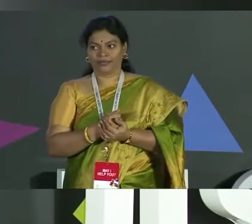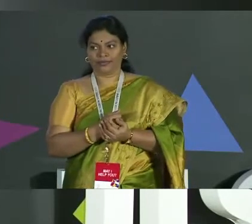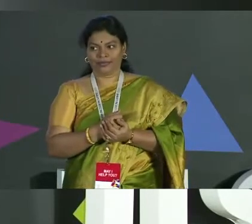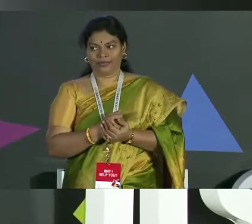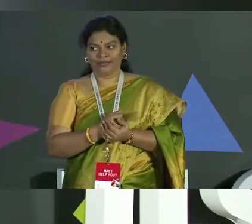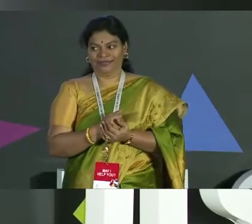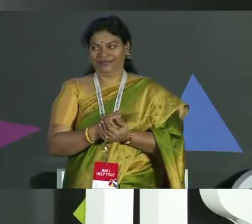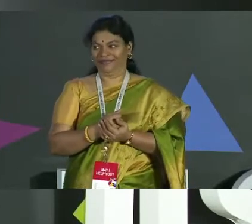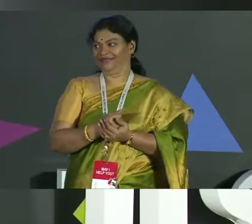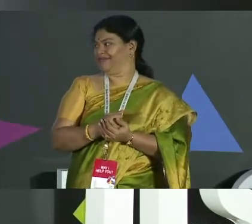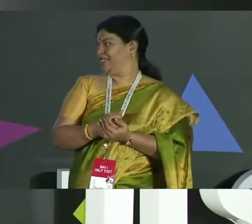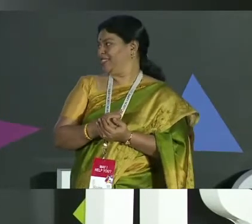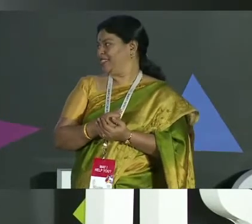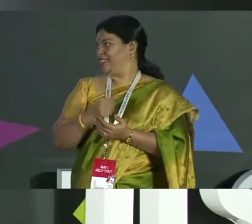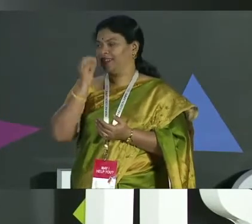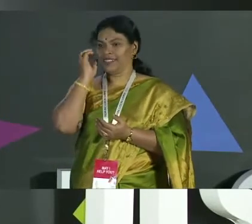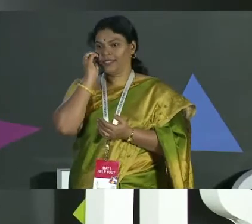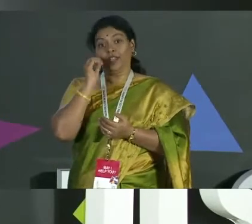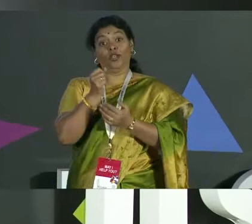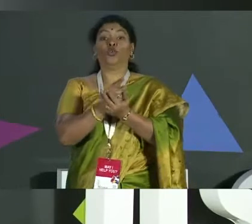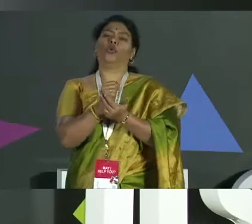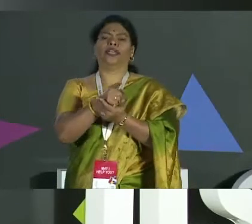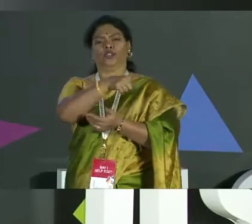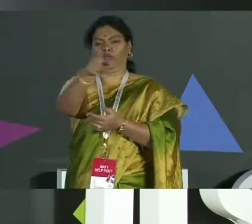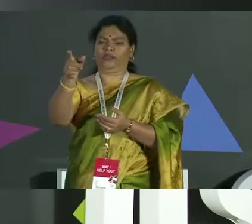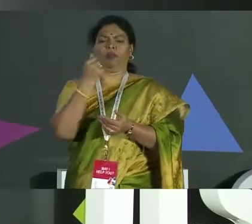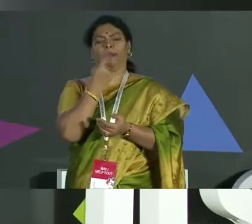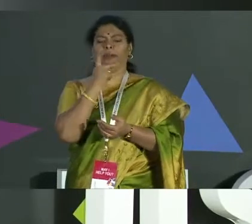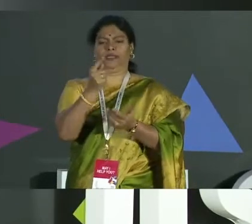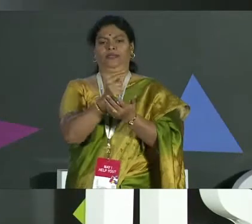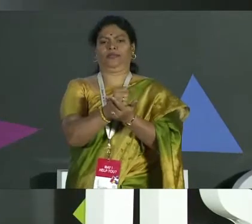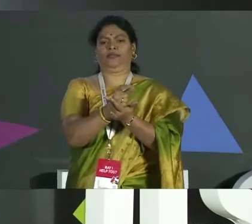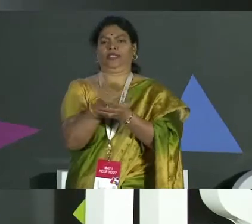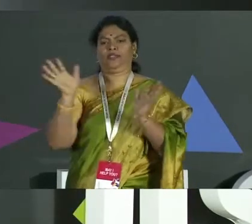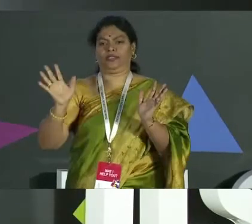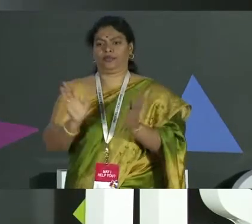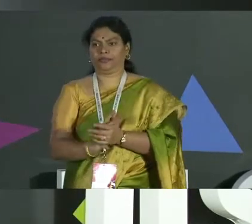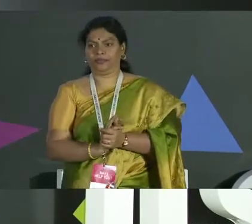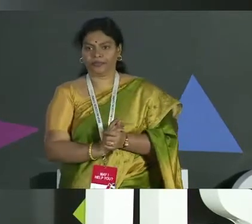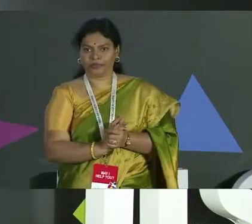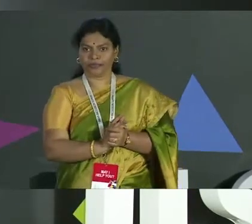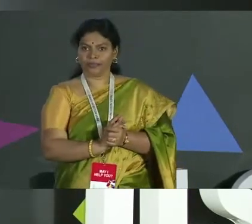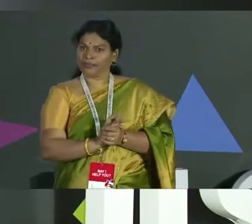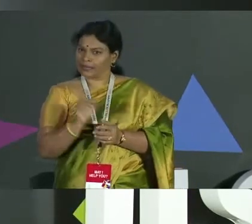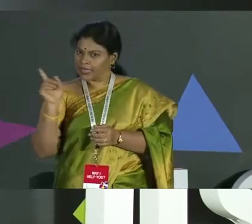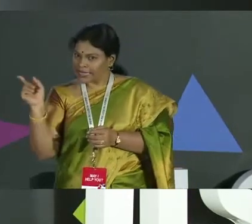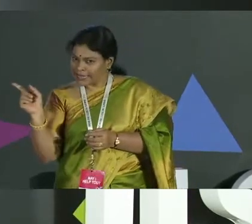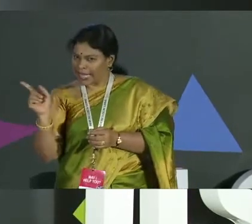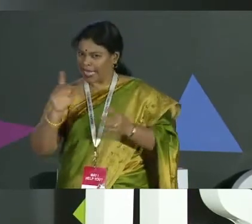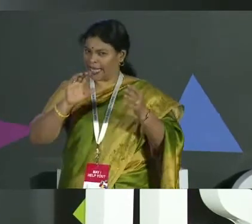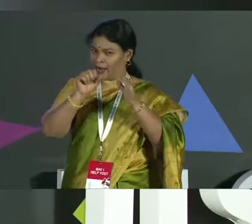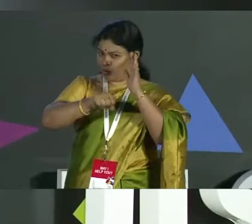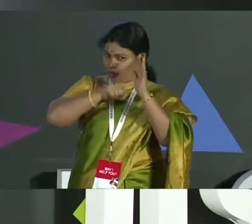has answered I that. Will suggest if you can tweet it or not, depending on the question. So, is there a Bollywood